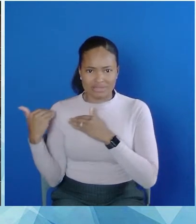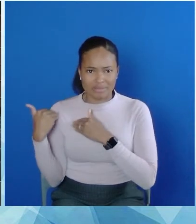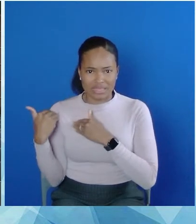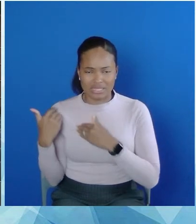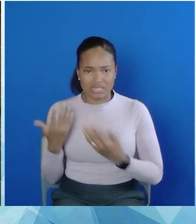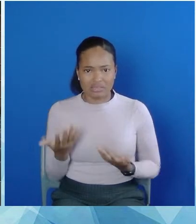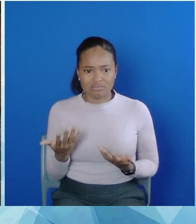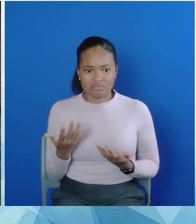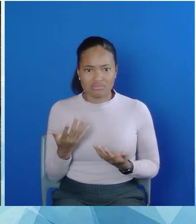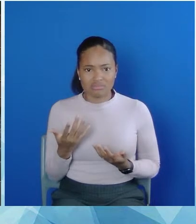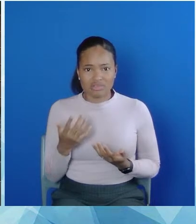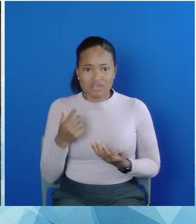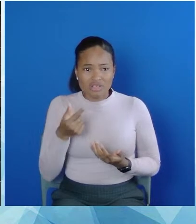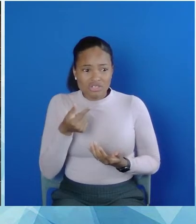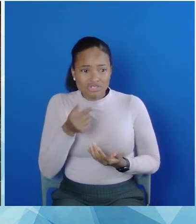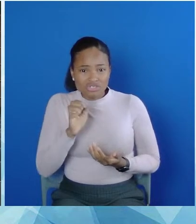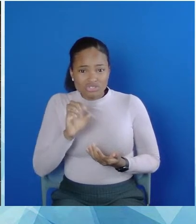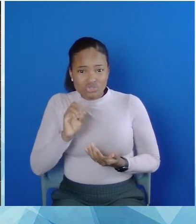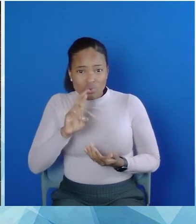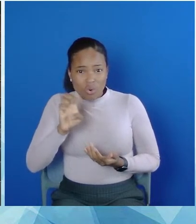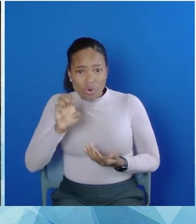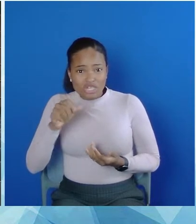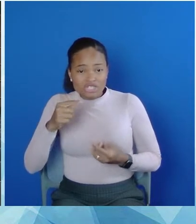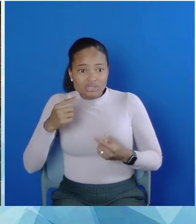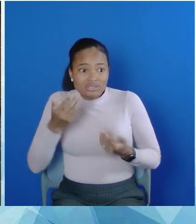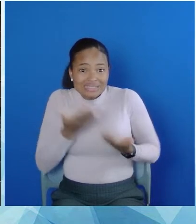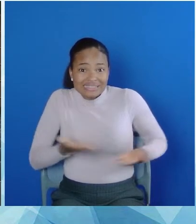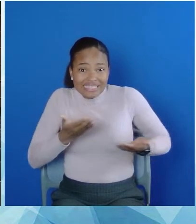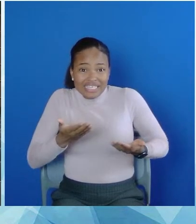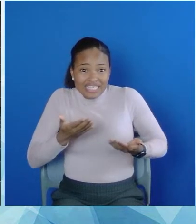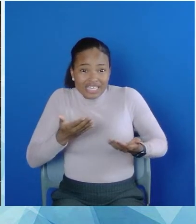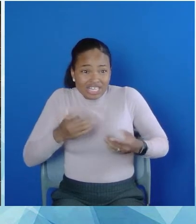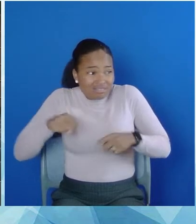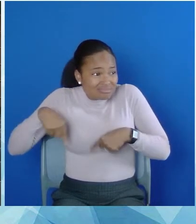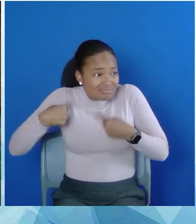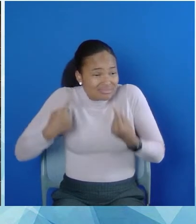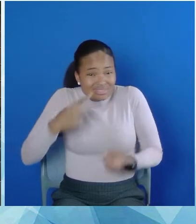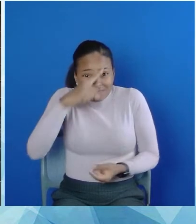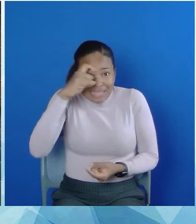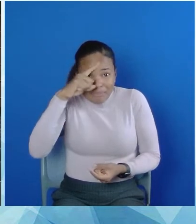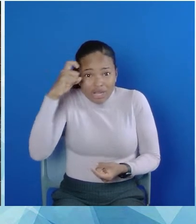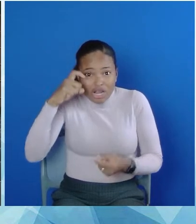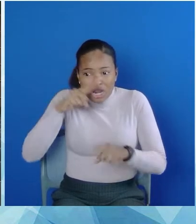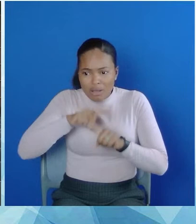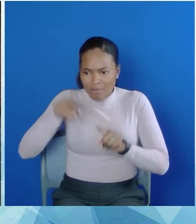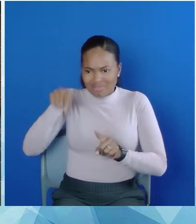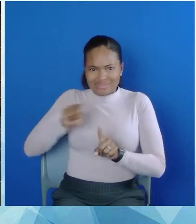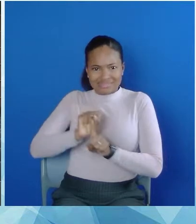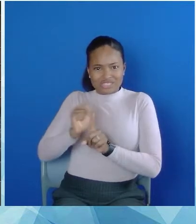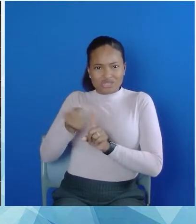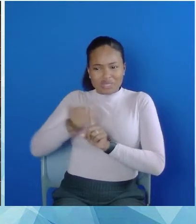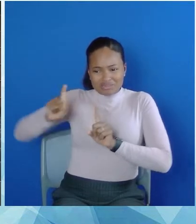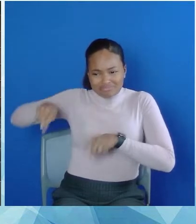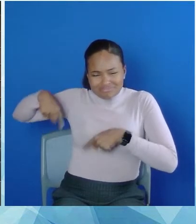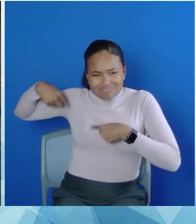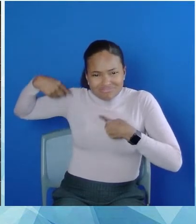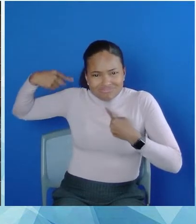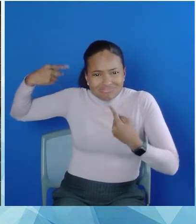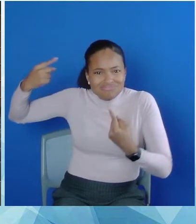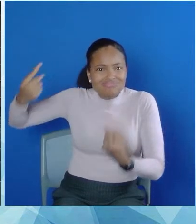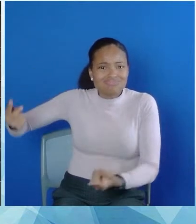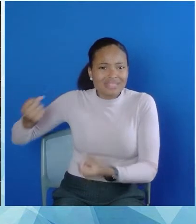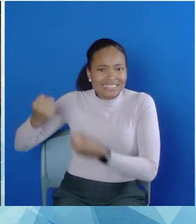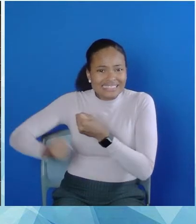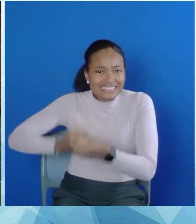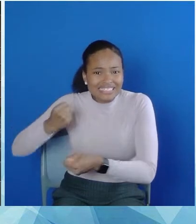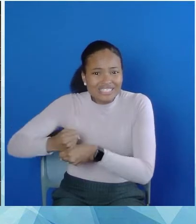summer. This has been going on for decades. That is a completely unfair position to take for him on this